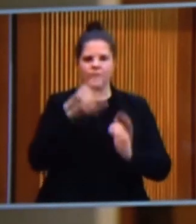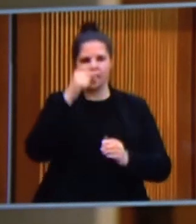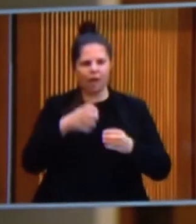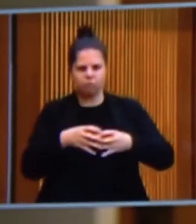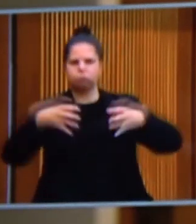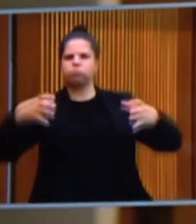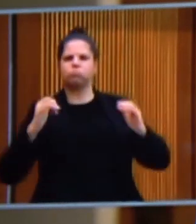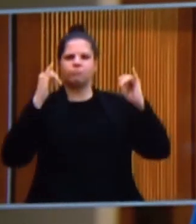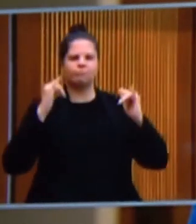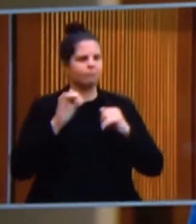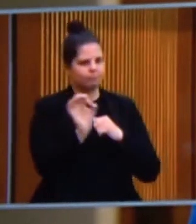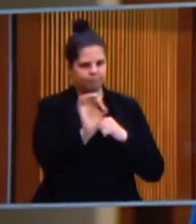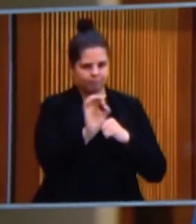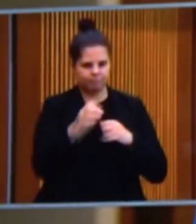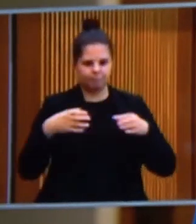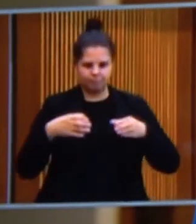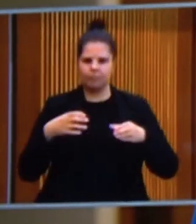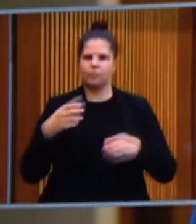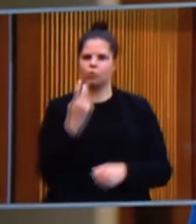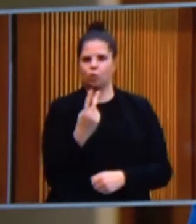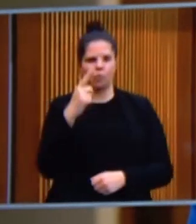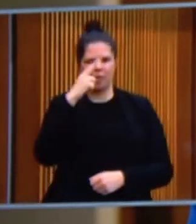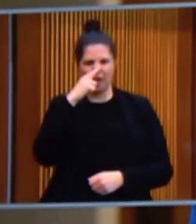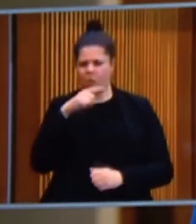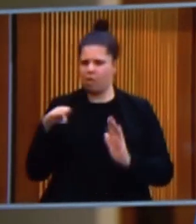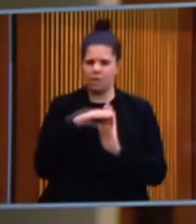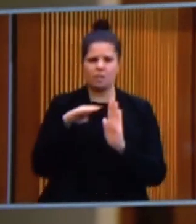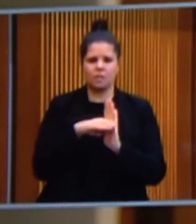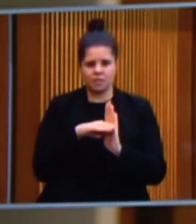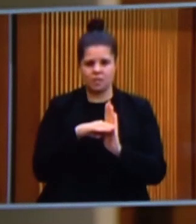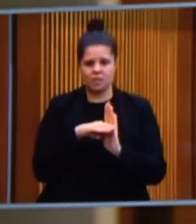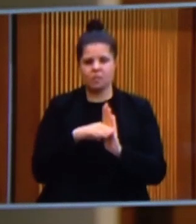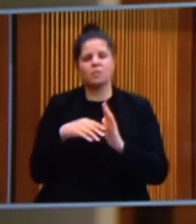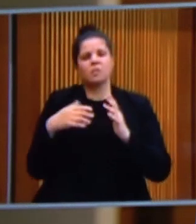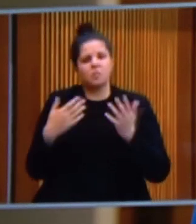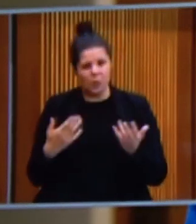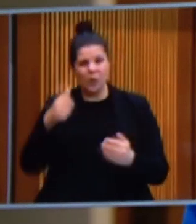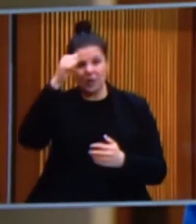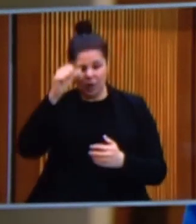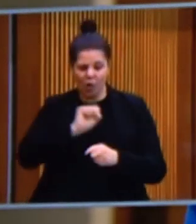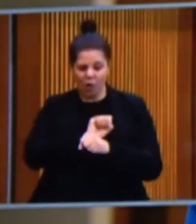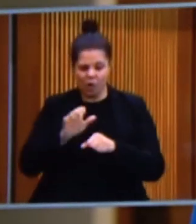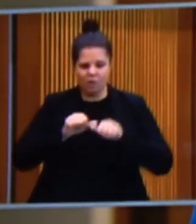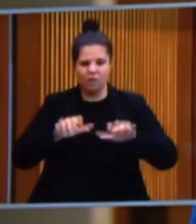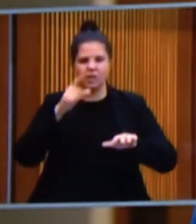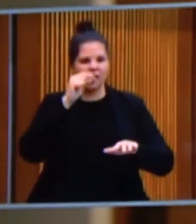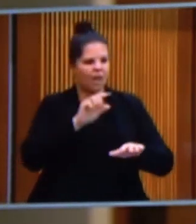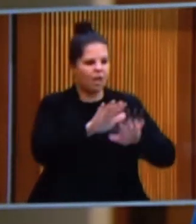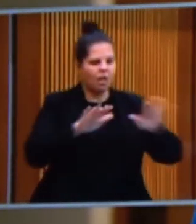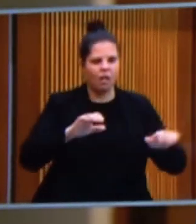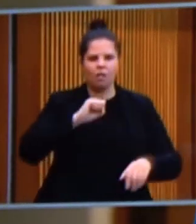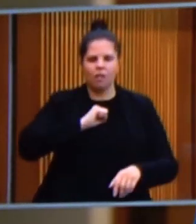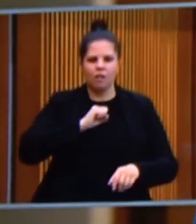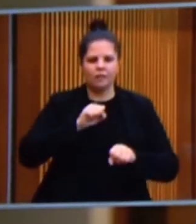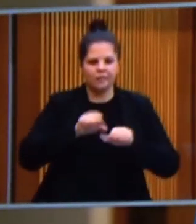virus from making its only move, which is from one person to another. So I would urge all Australians,